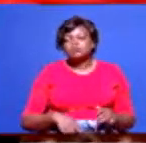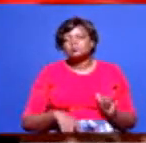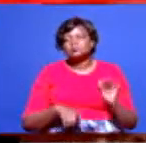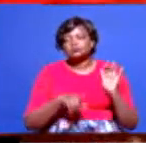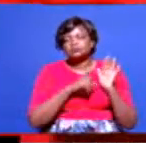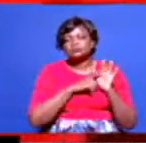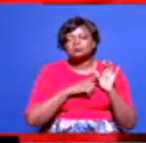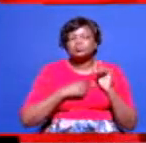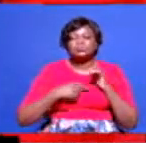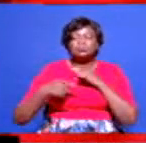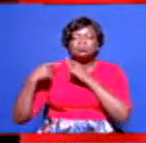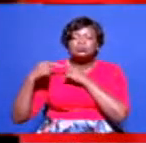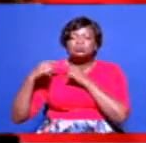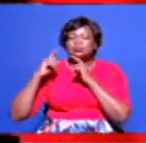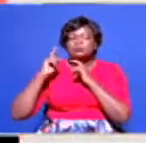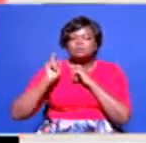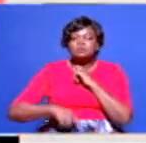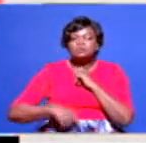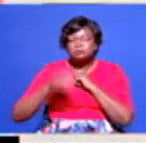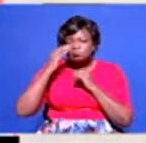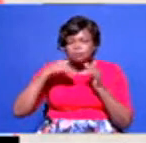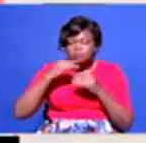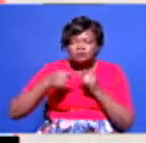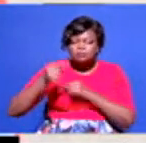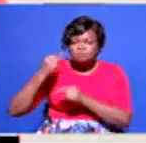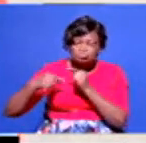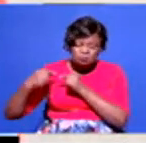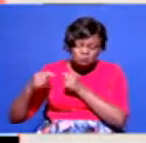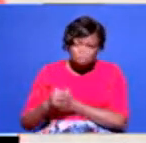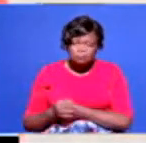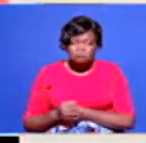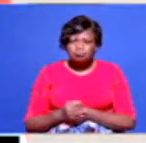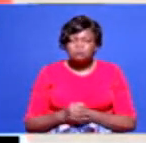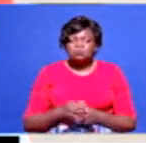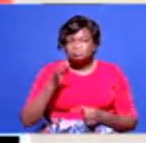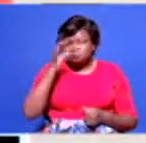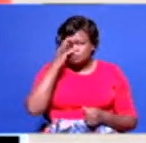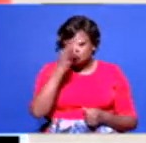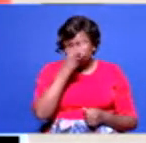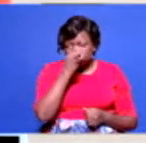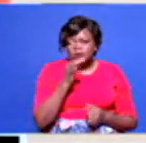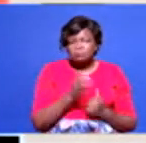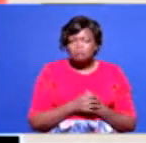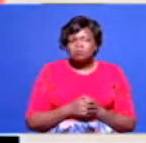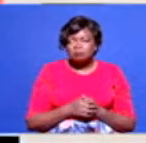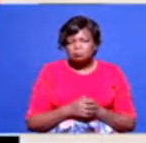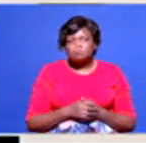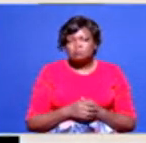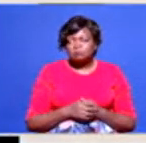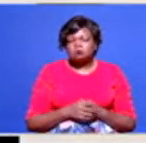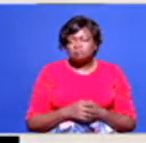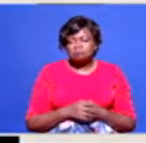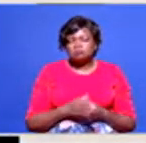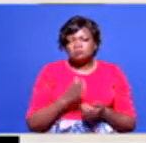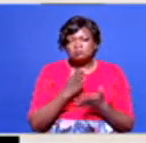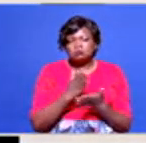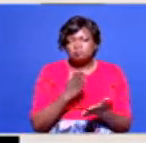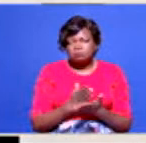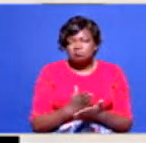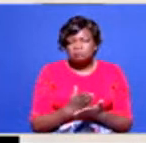be remembered throughout all generations. Emilio Mwai Kibaki was a quintessential